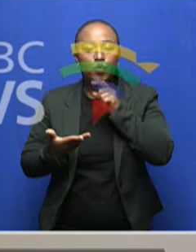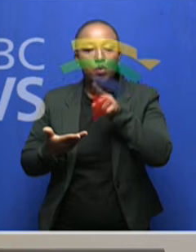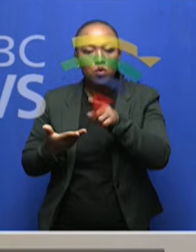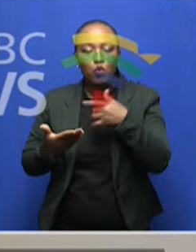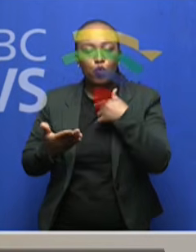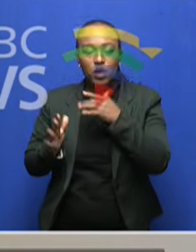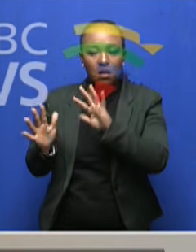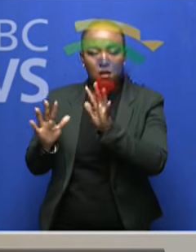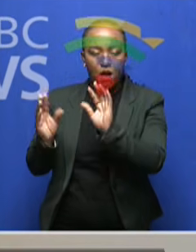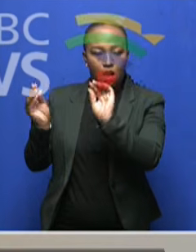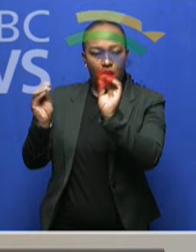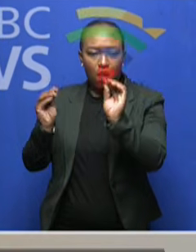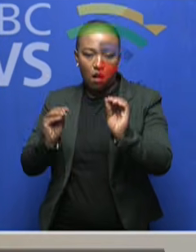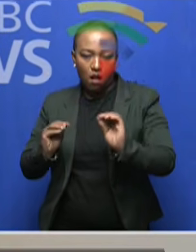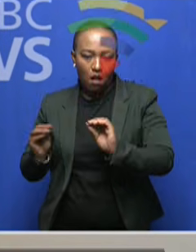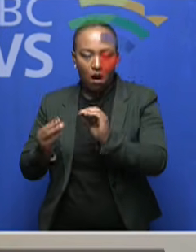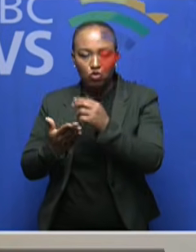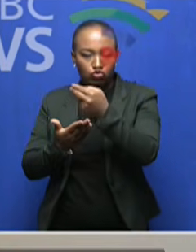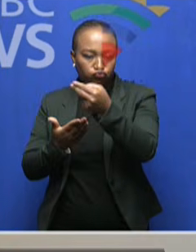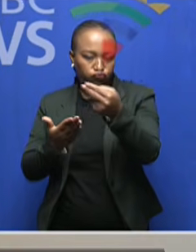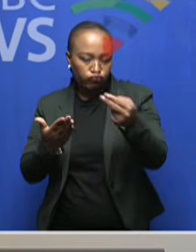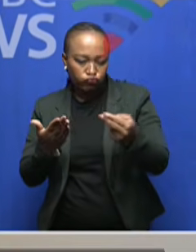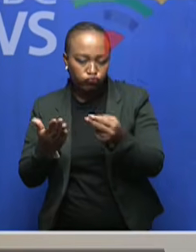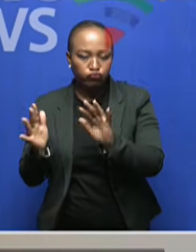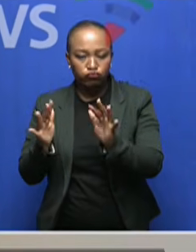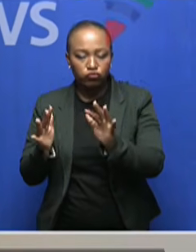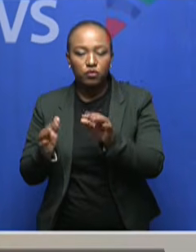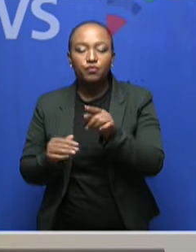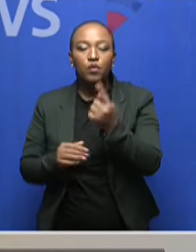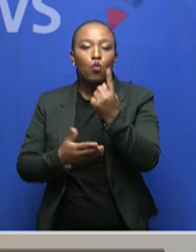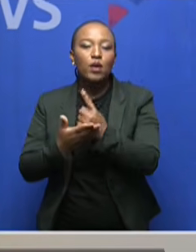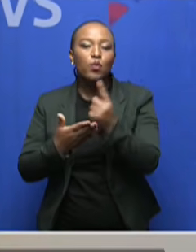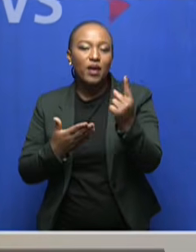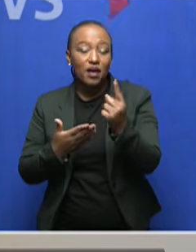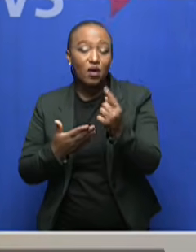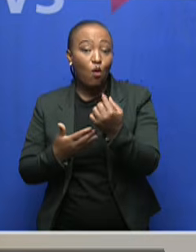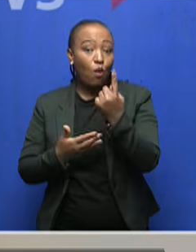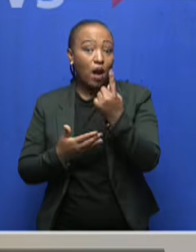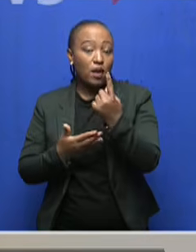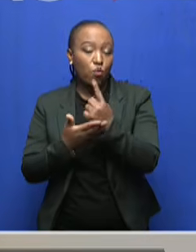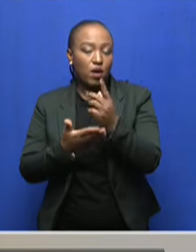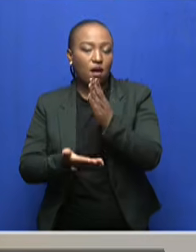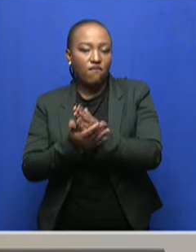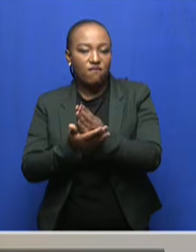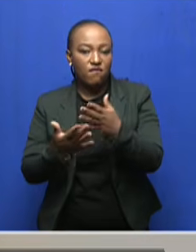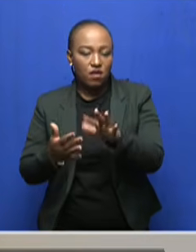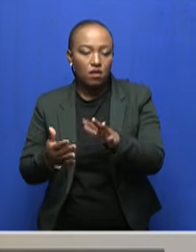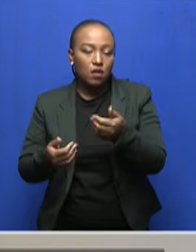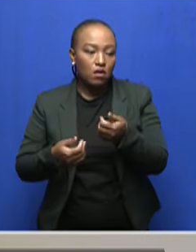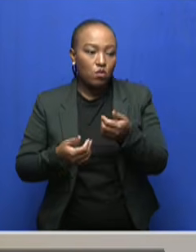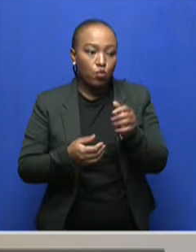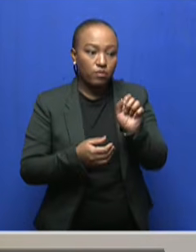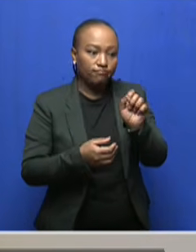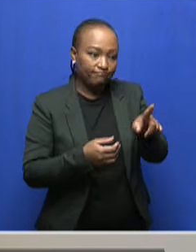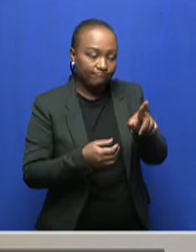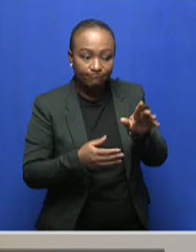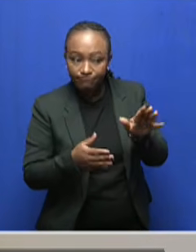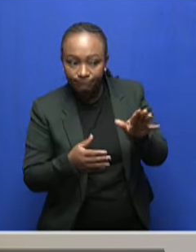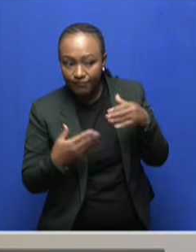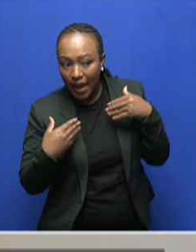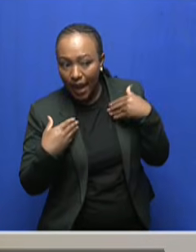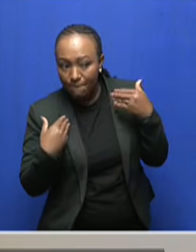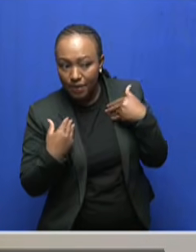behind the scenes. We put together a couple of drafts for you. That takes about a week to a week and a half. And then once you're happy and you've chosen your final